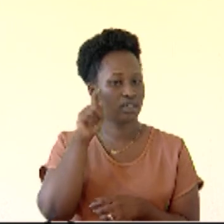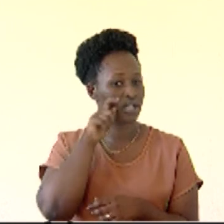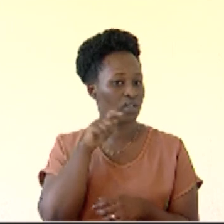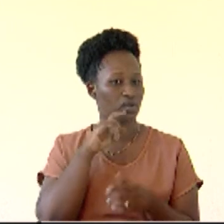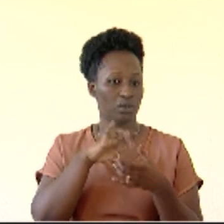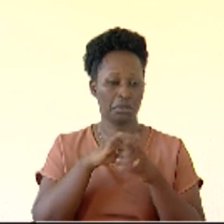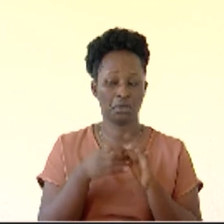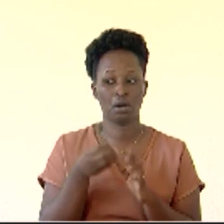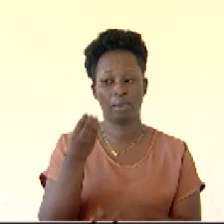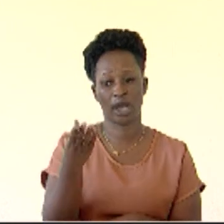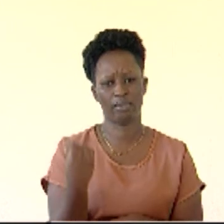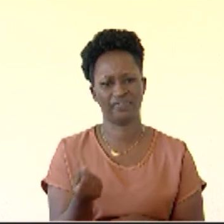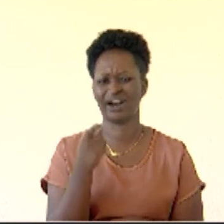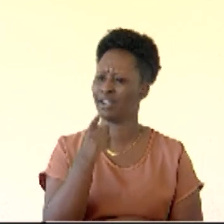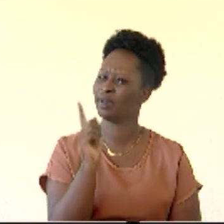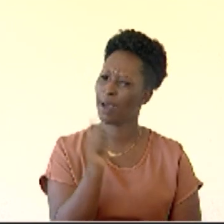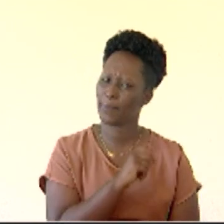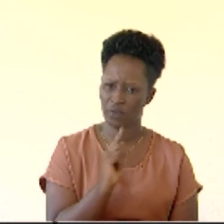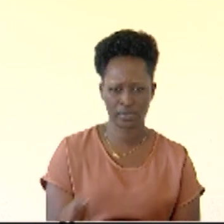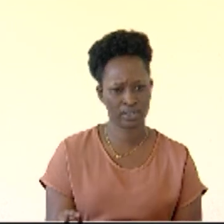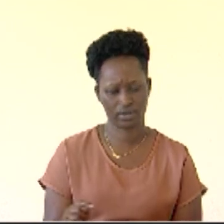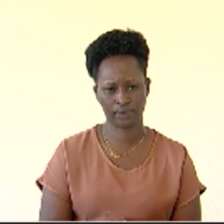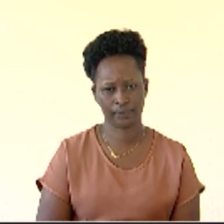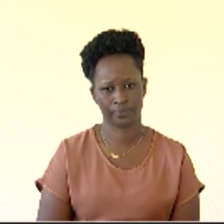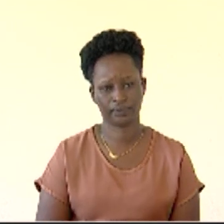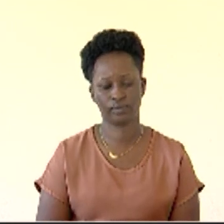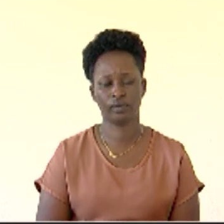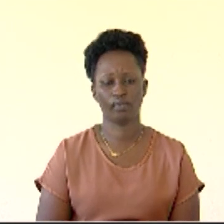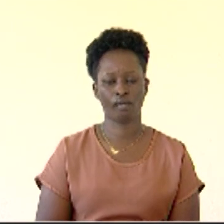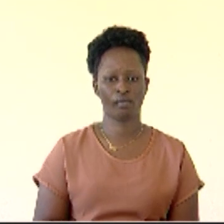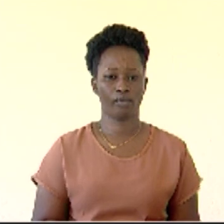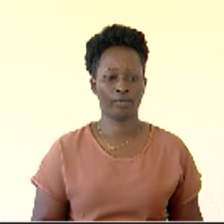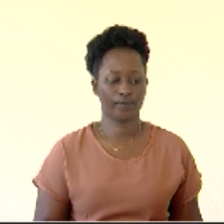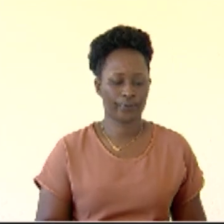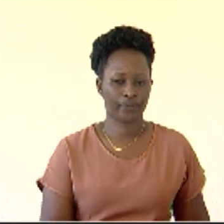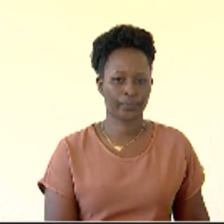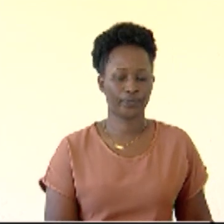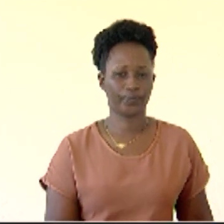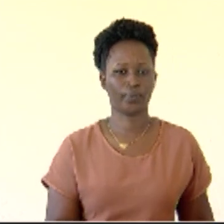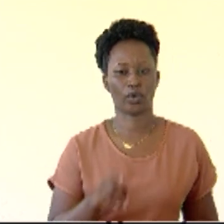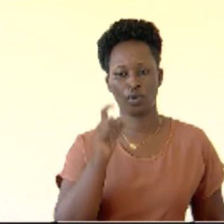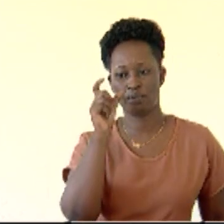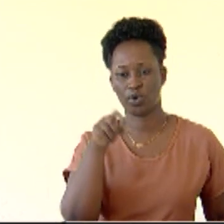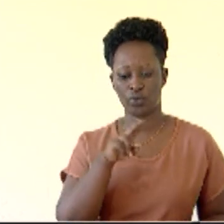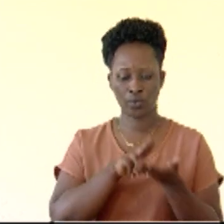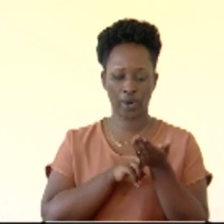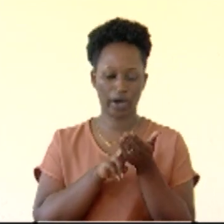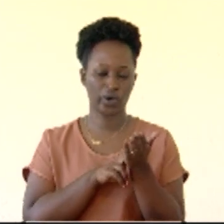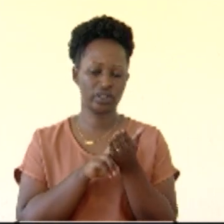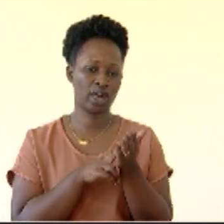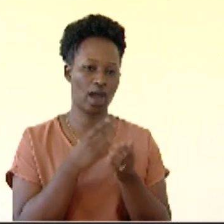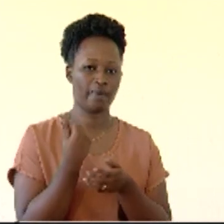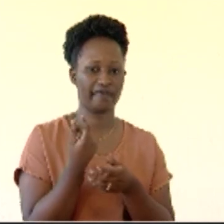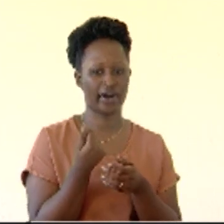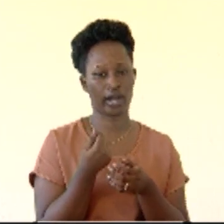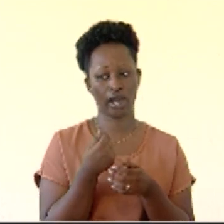money, so which is very dangerous. So you should not be, if someone gives you money to play sex with you when you are